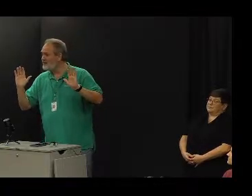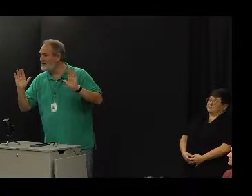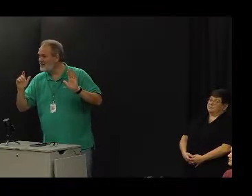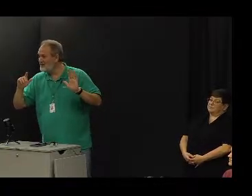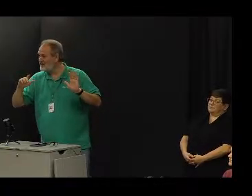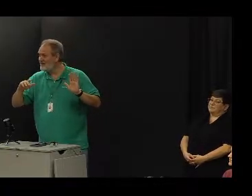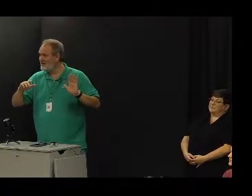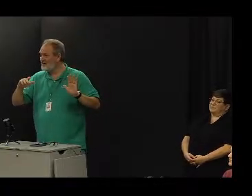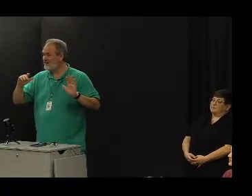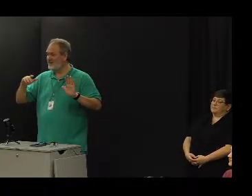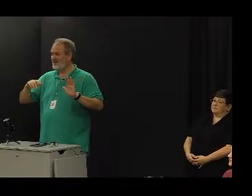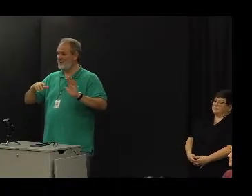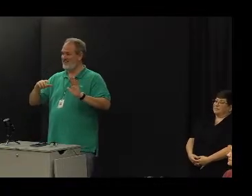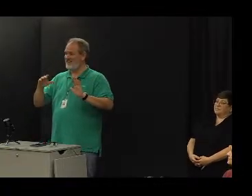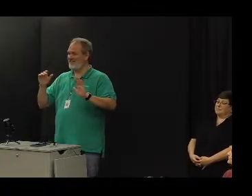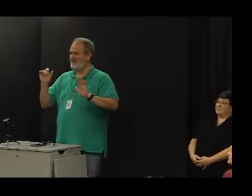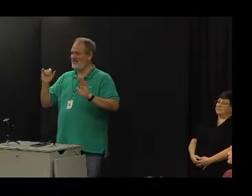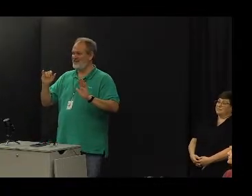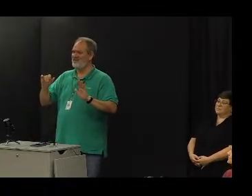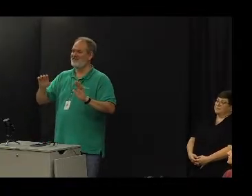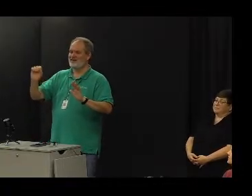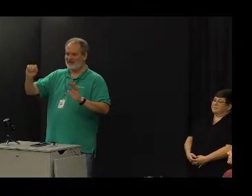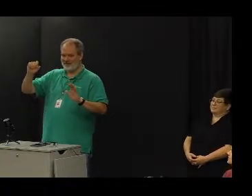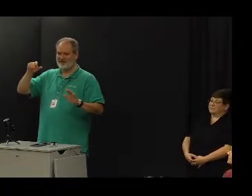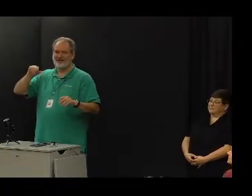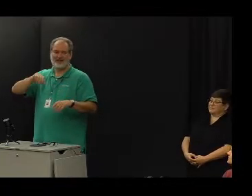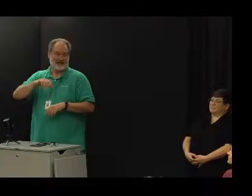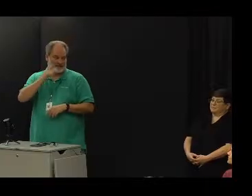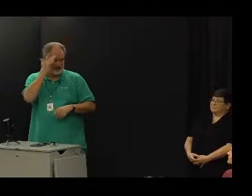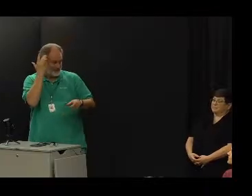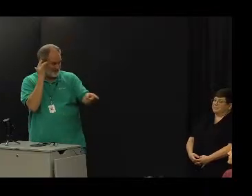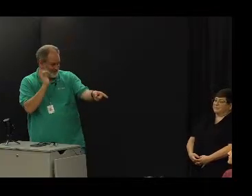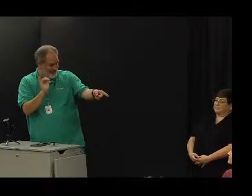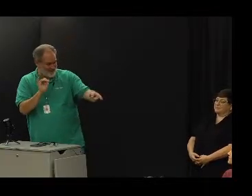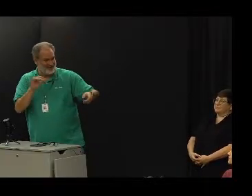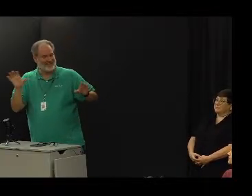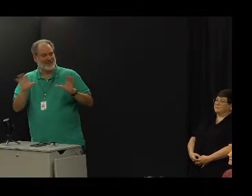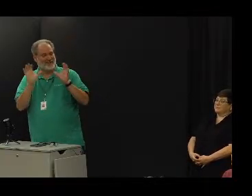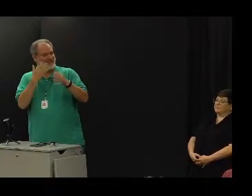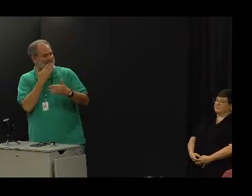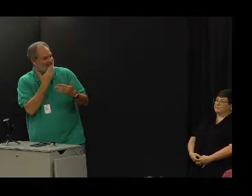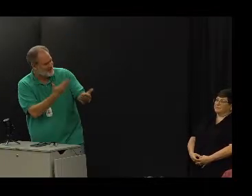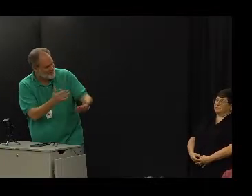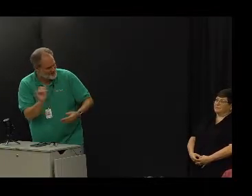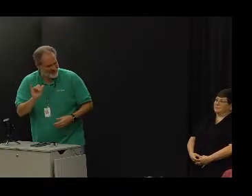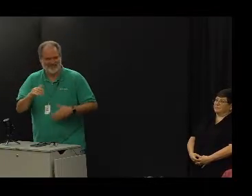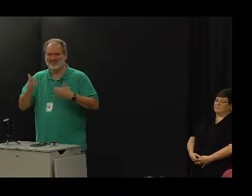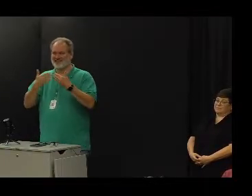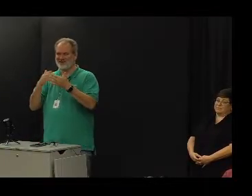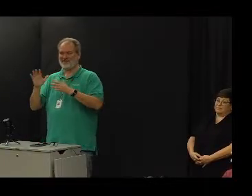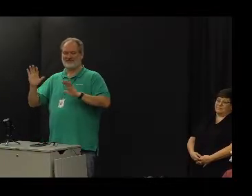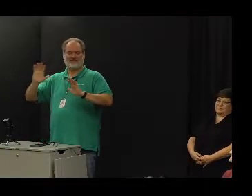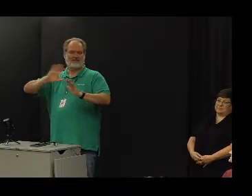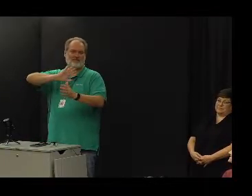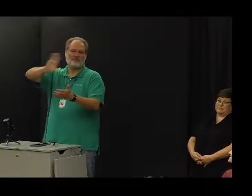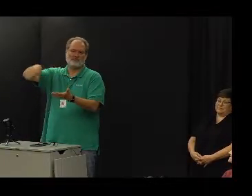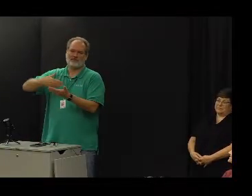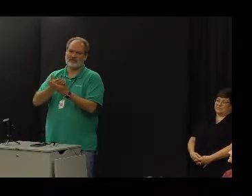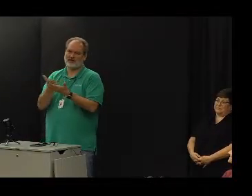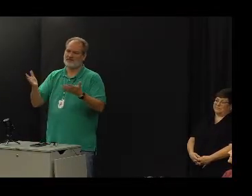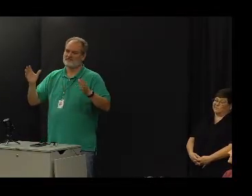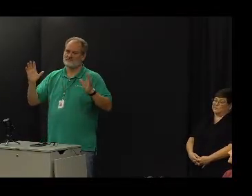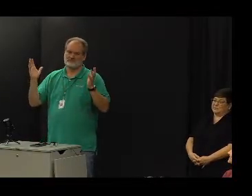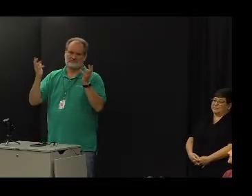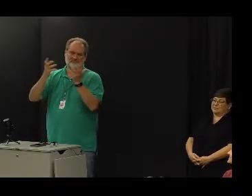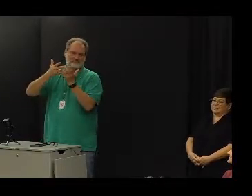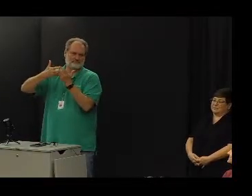evening at the prom, and we announced the winner of the prom king and queen. Oh, and yes, thank you so much to Samantha and